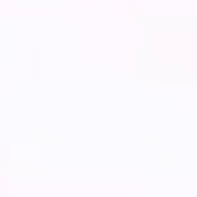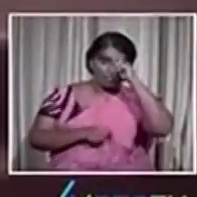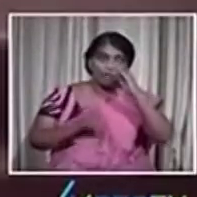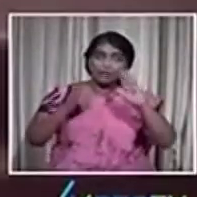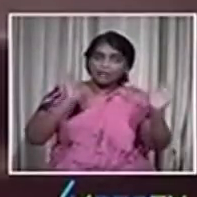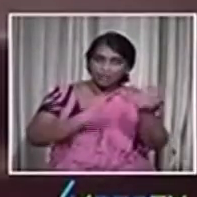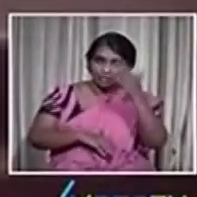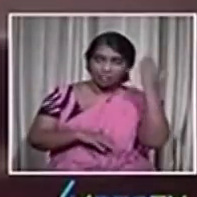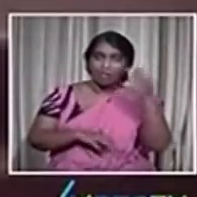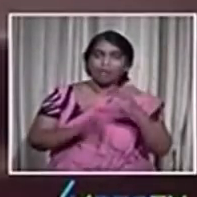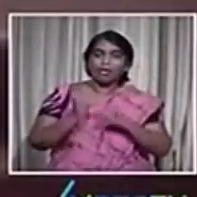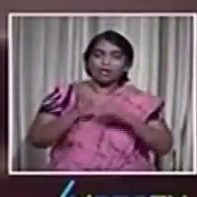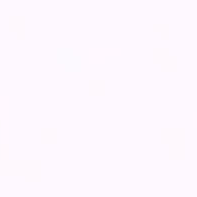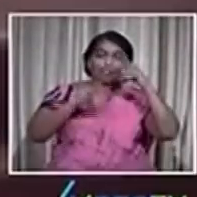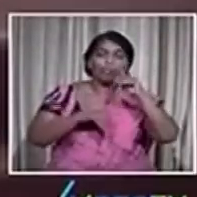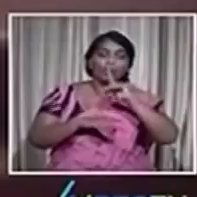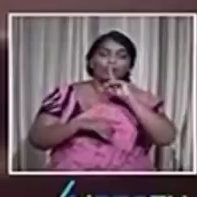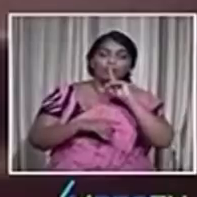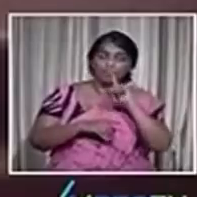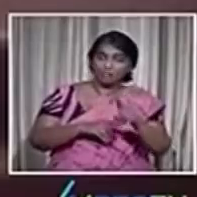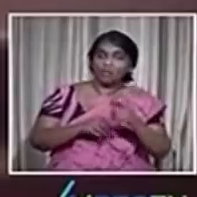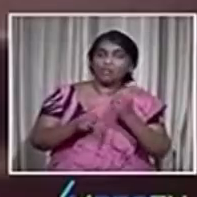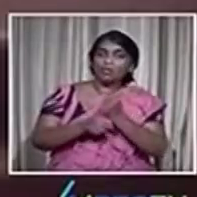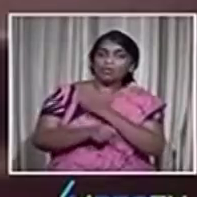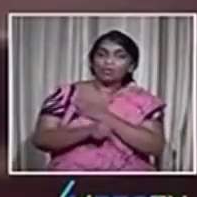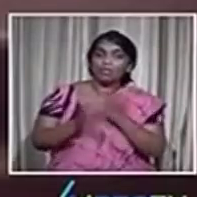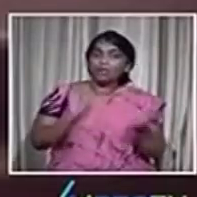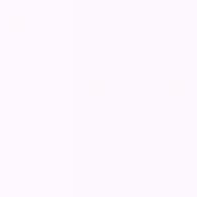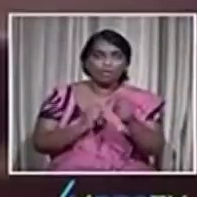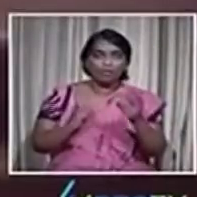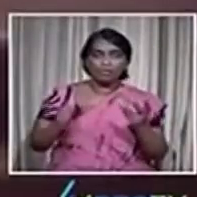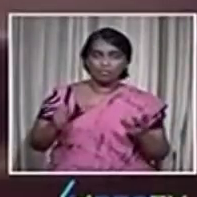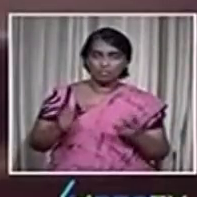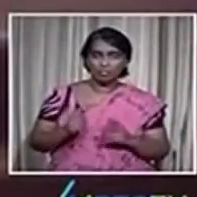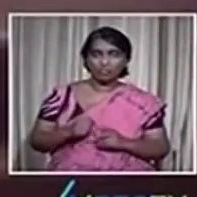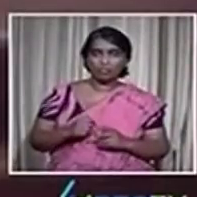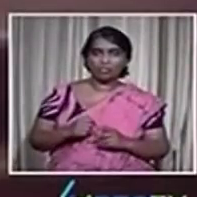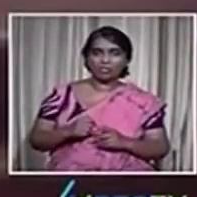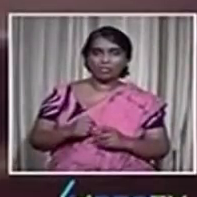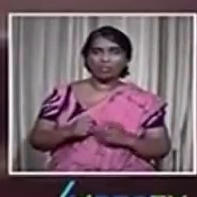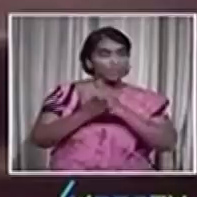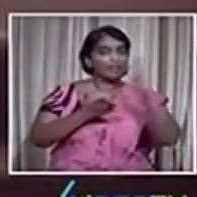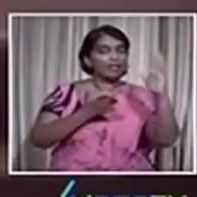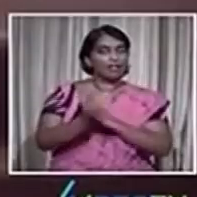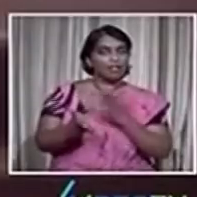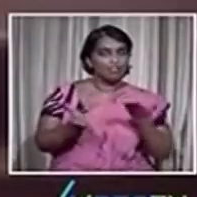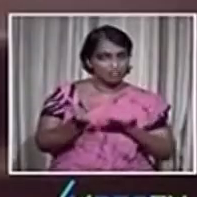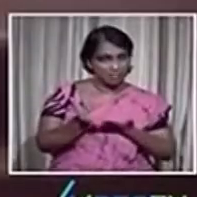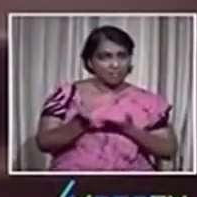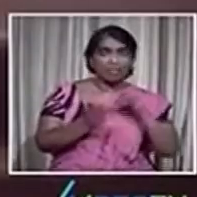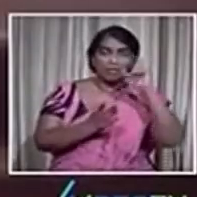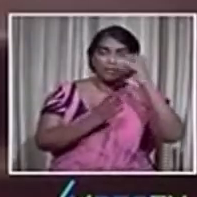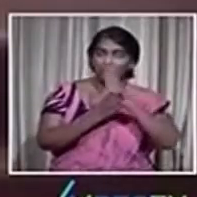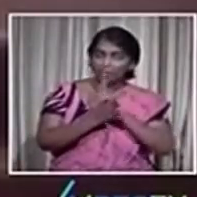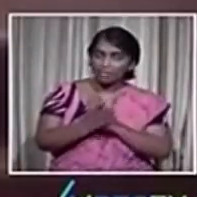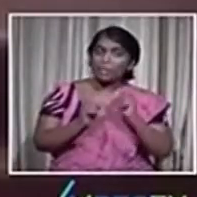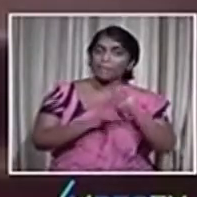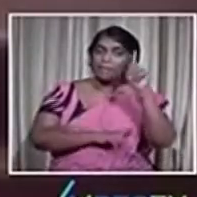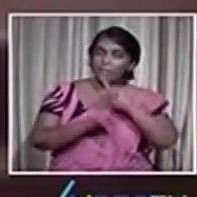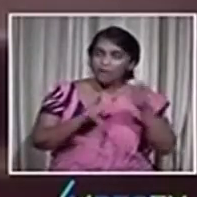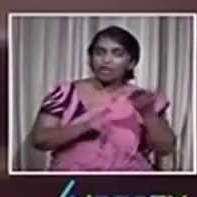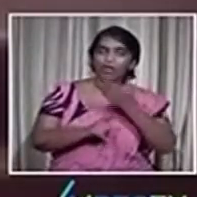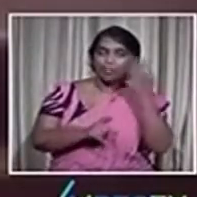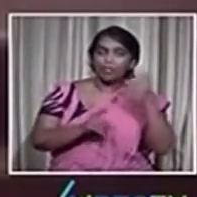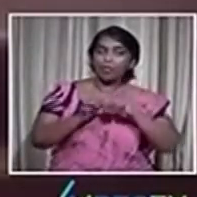no electricity, no fuel, and the people are in queues? Our first priority should be unity. It should be a genuine one. If